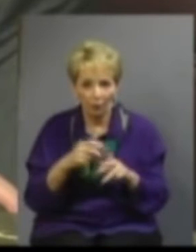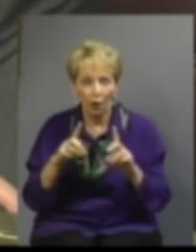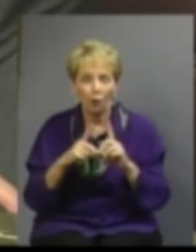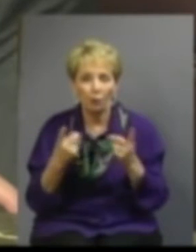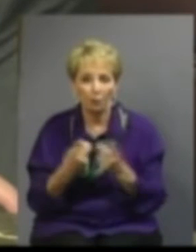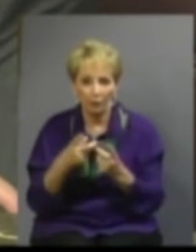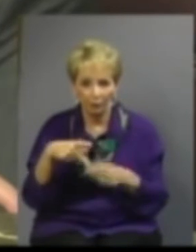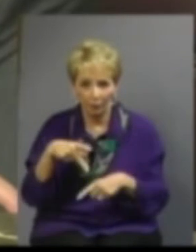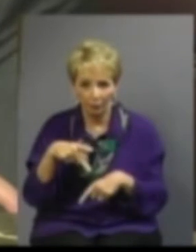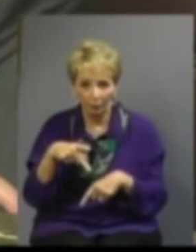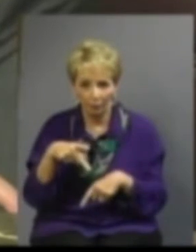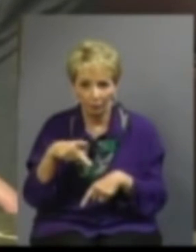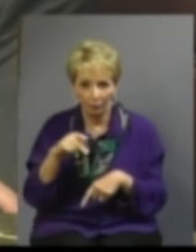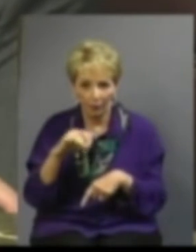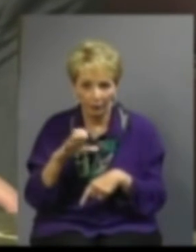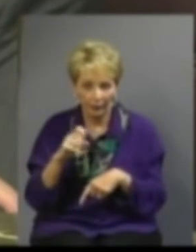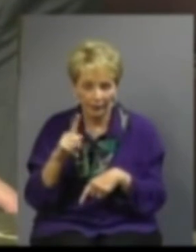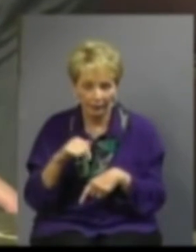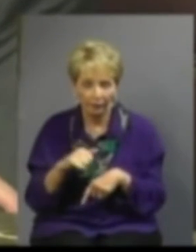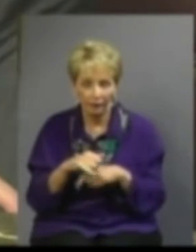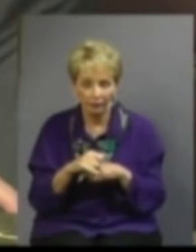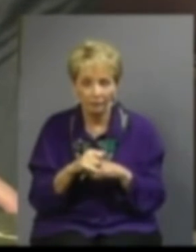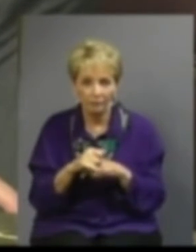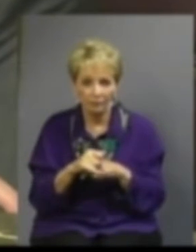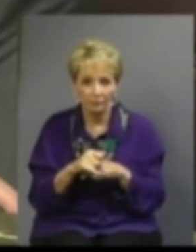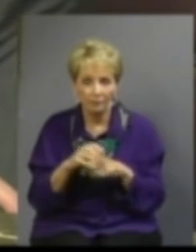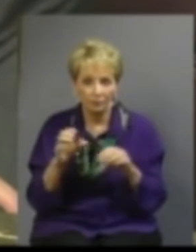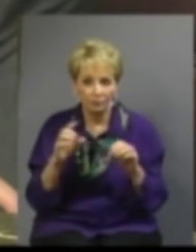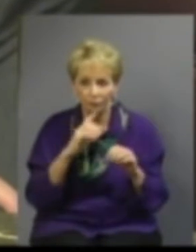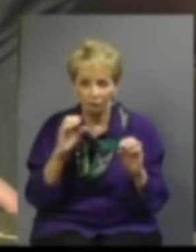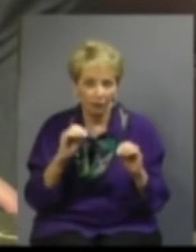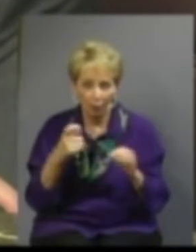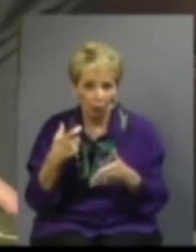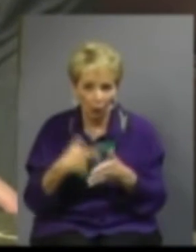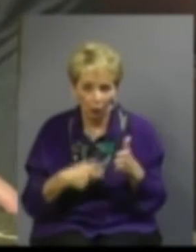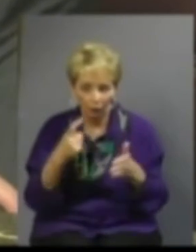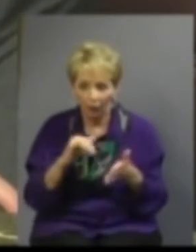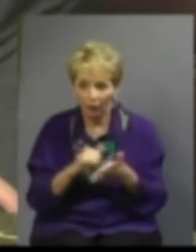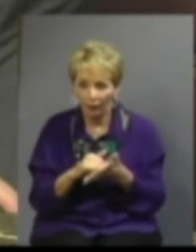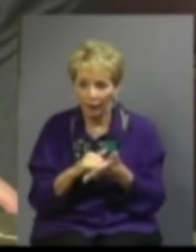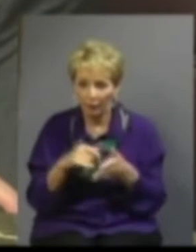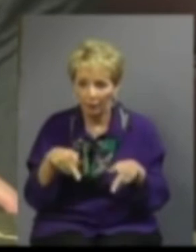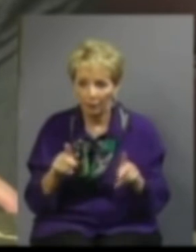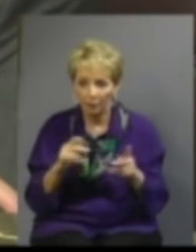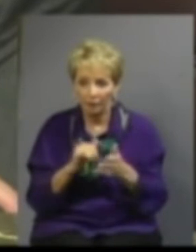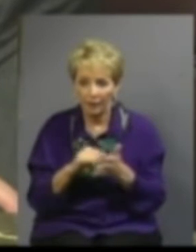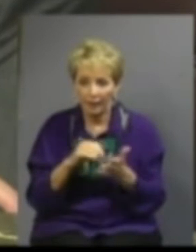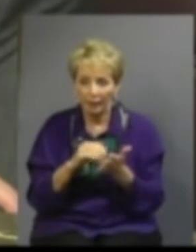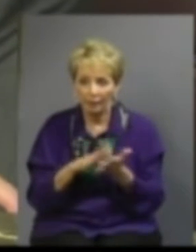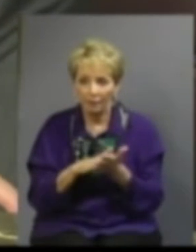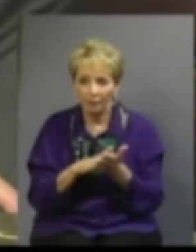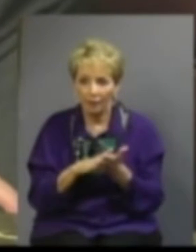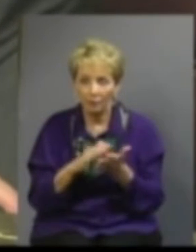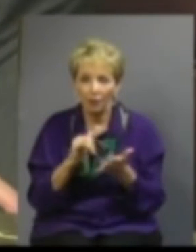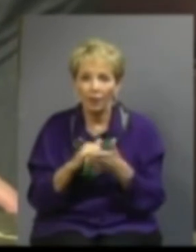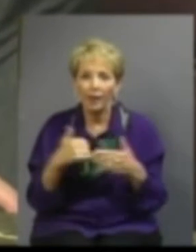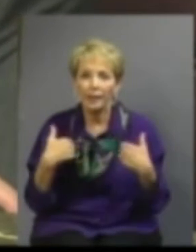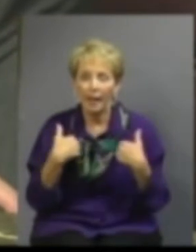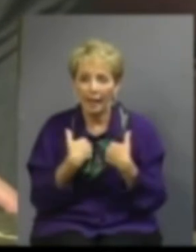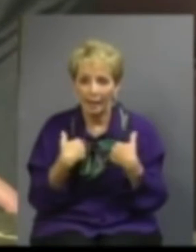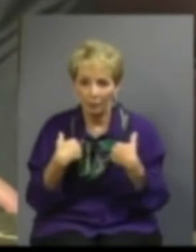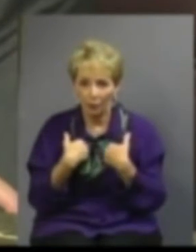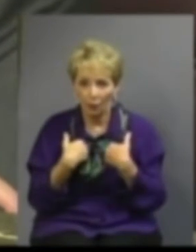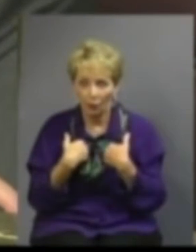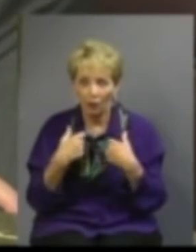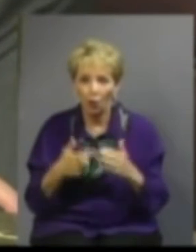Department of Public Safety, for which there would be no cost. The permit would document the presence of these animals,